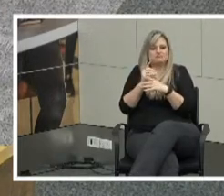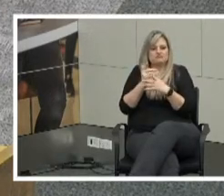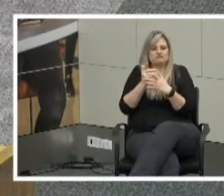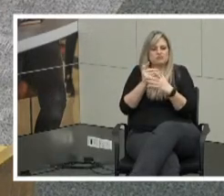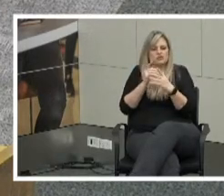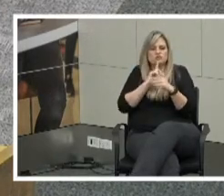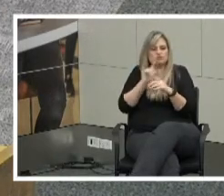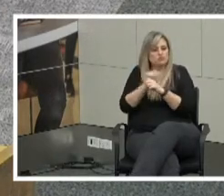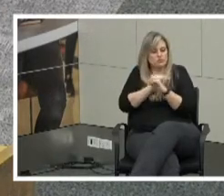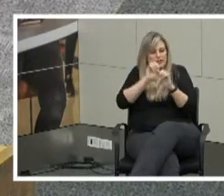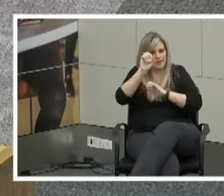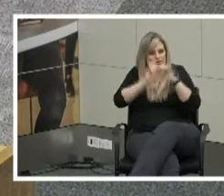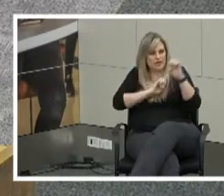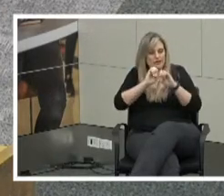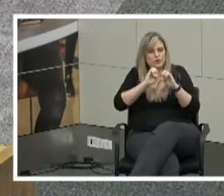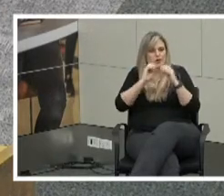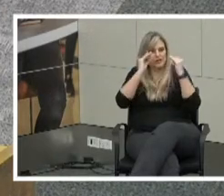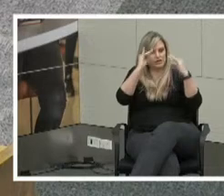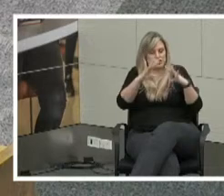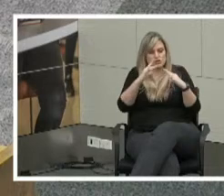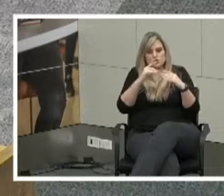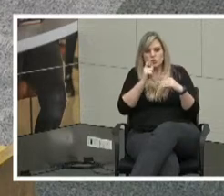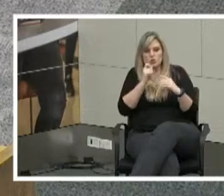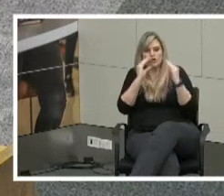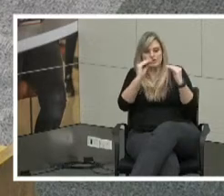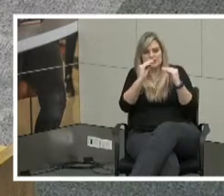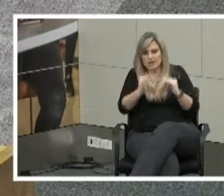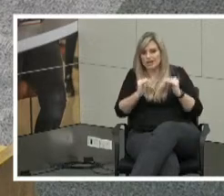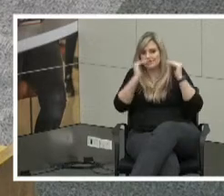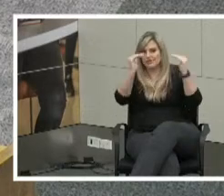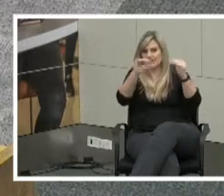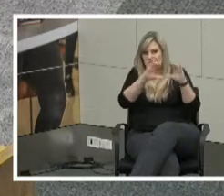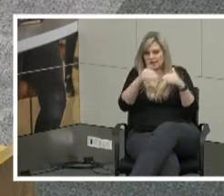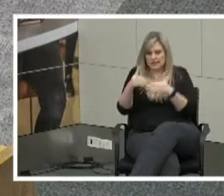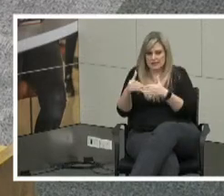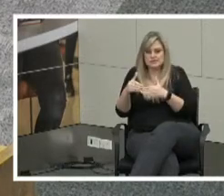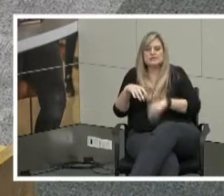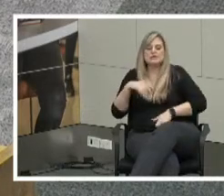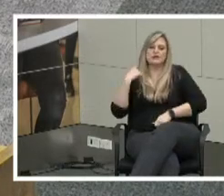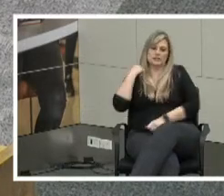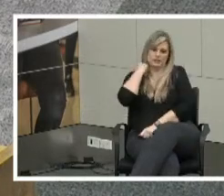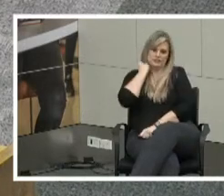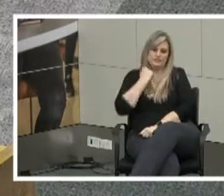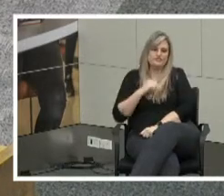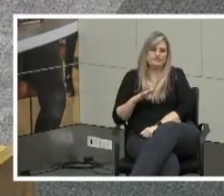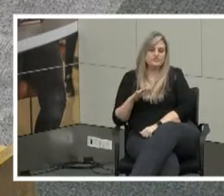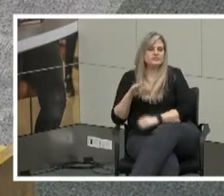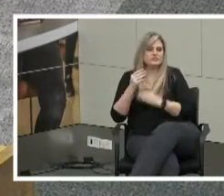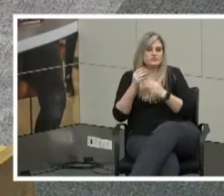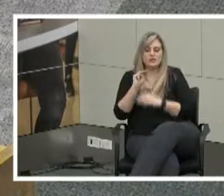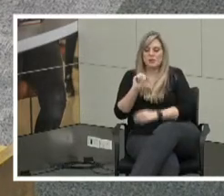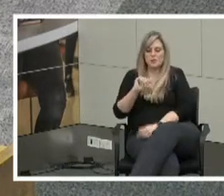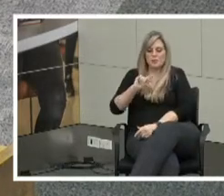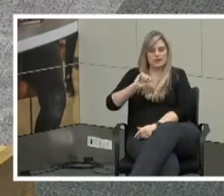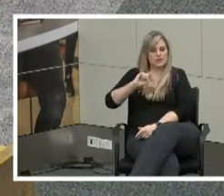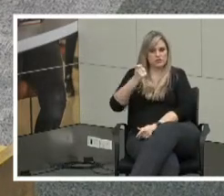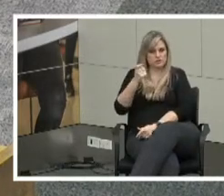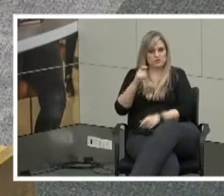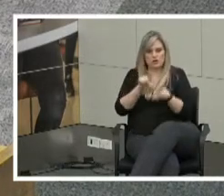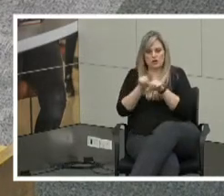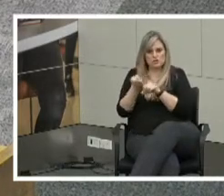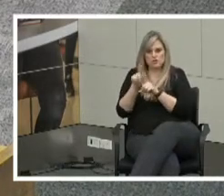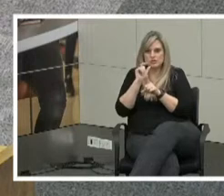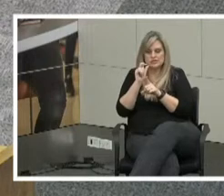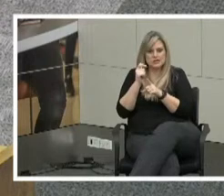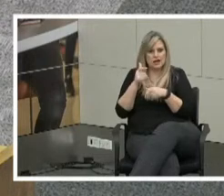teaching of advance classes such as that those taught at schools my kids go to the Matrix also does not lend itself